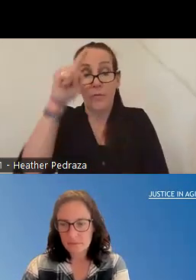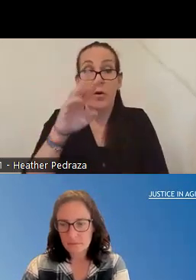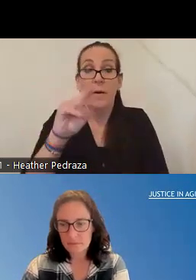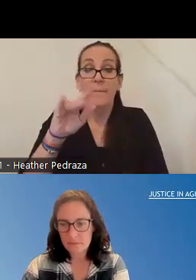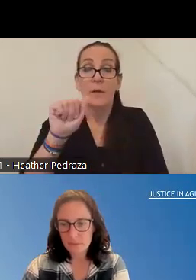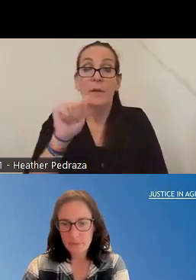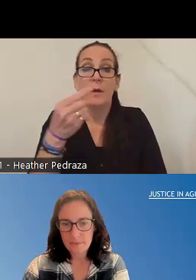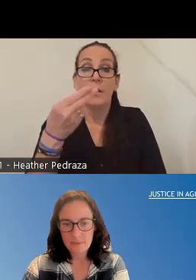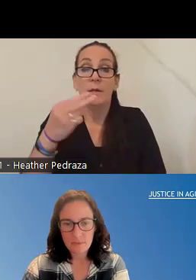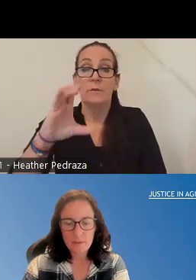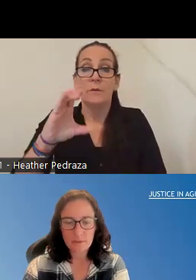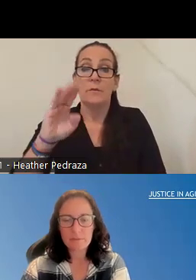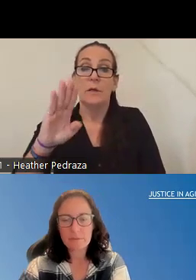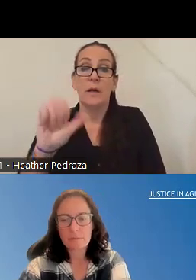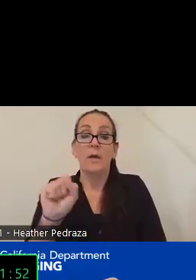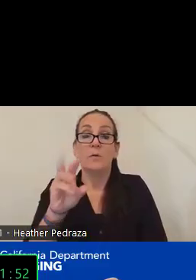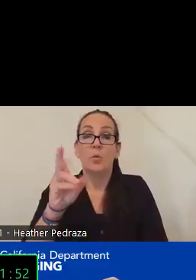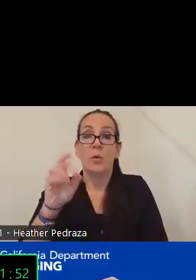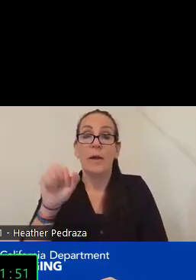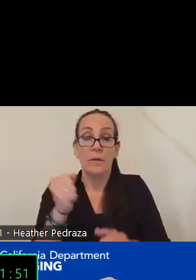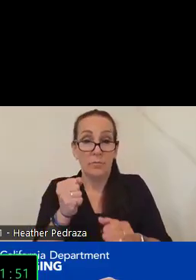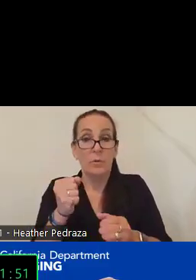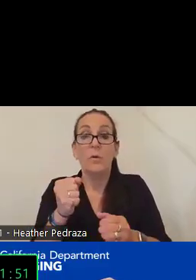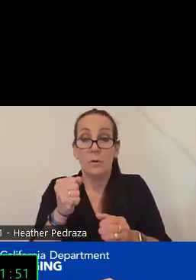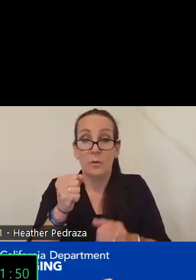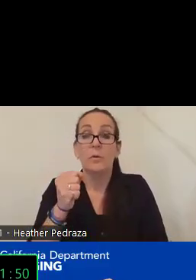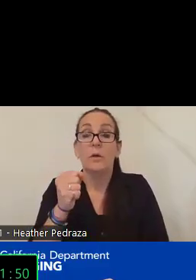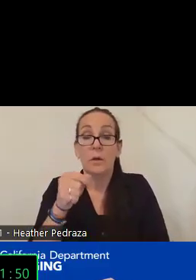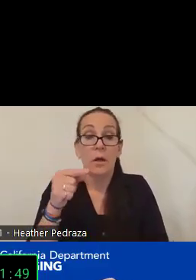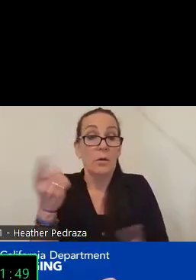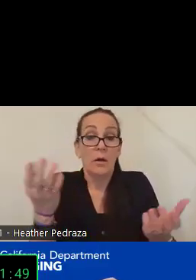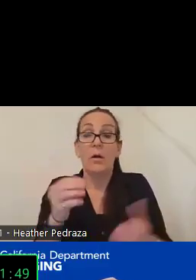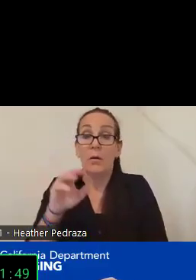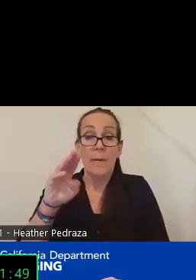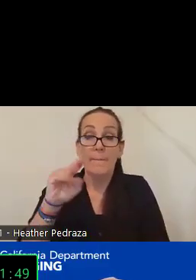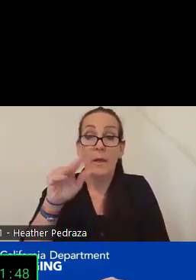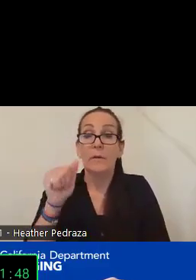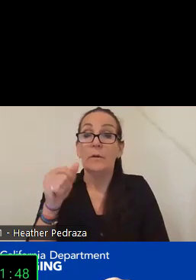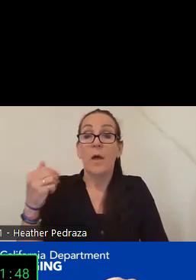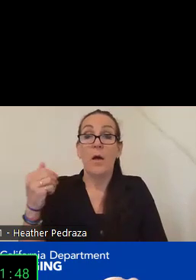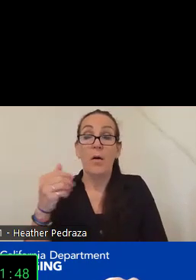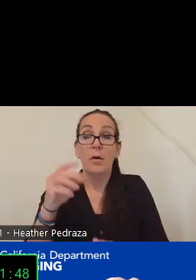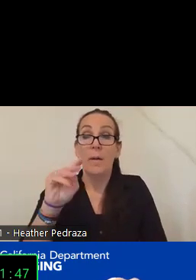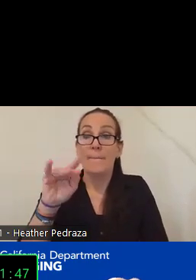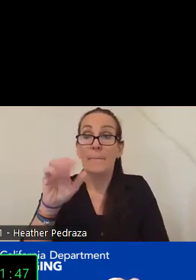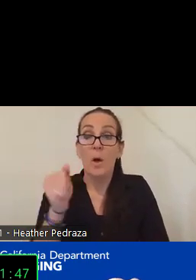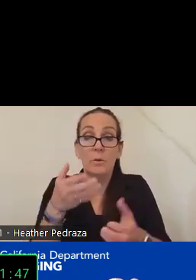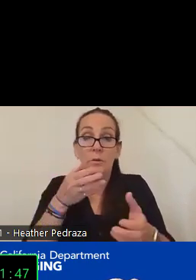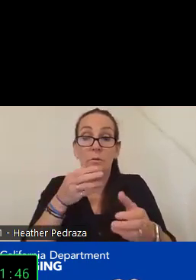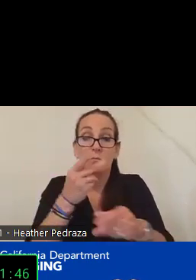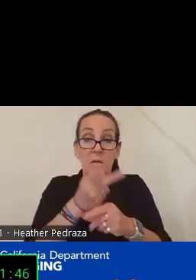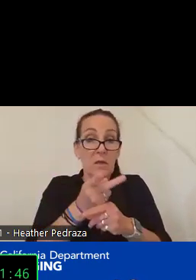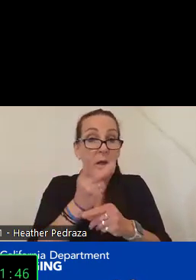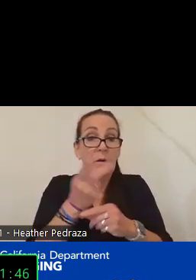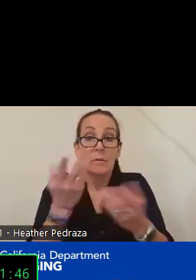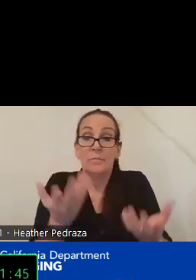carve-in into managed care. Medi-Cal model of care. The proposal follows a Medi-Cal model of care